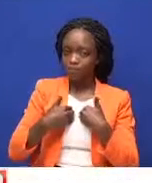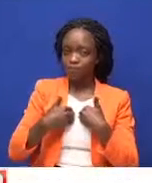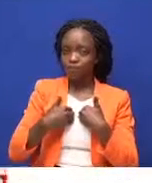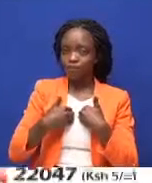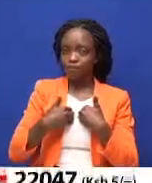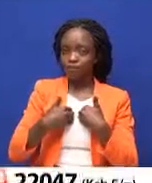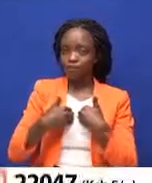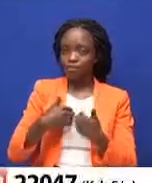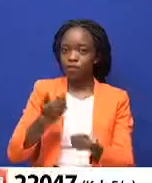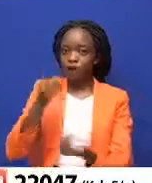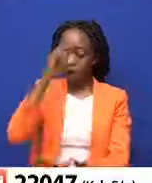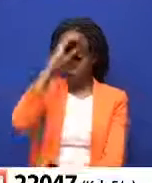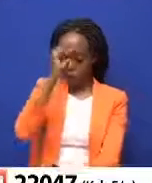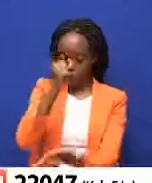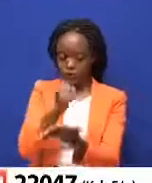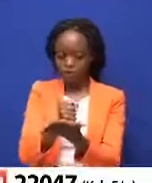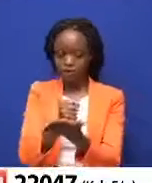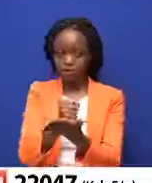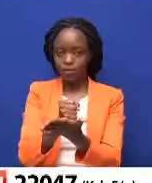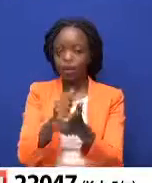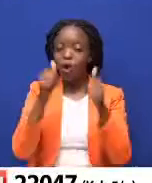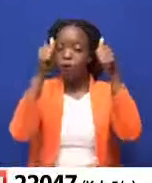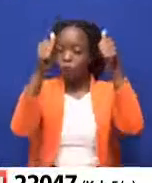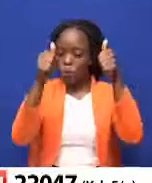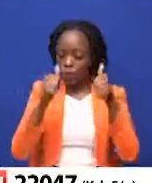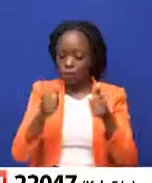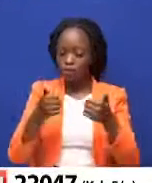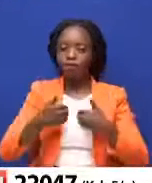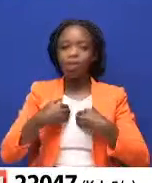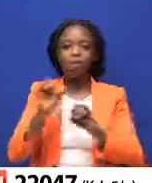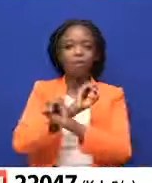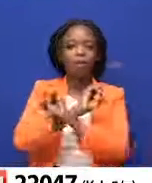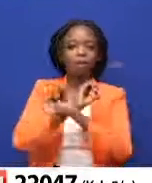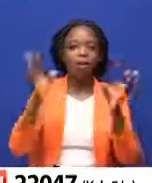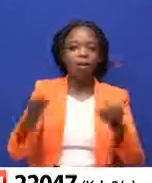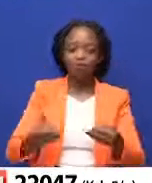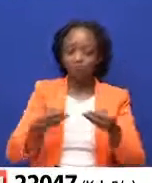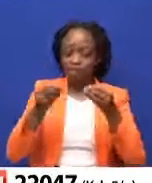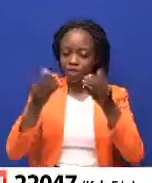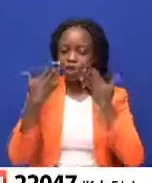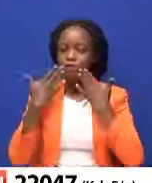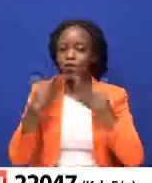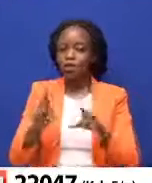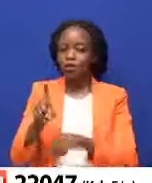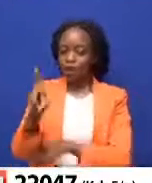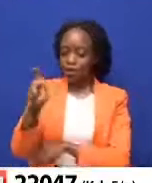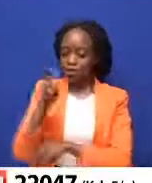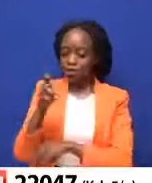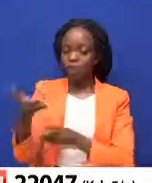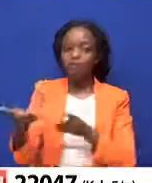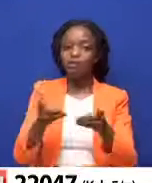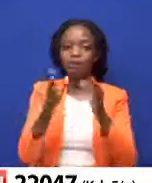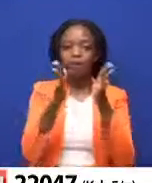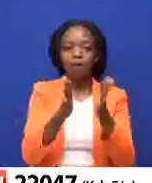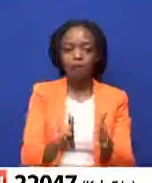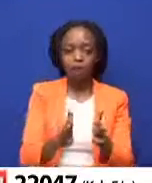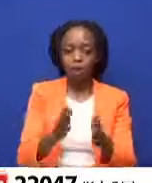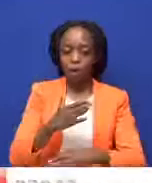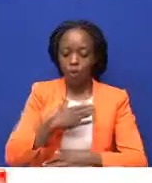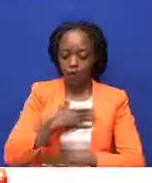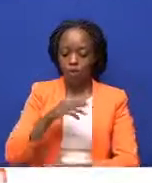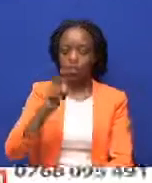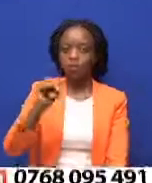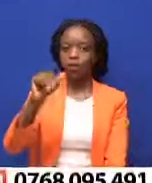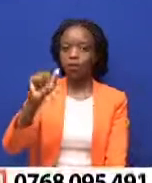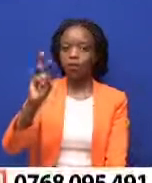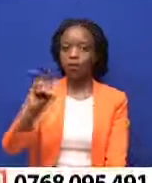at the Ford Kenya headquarters, a notice had clearly been given by our executive director, Honorable Namsule, who